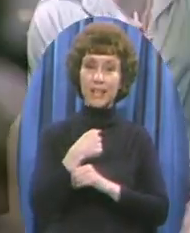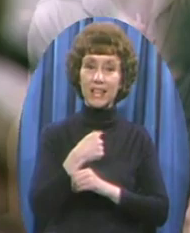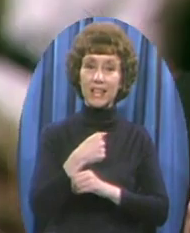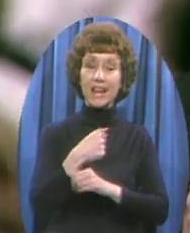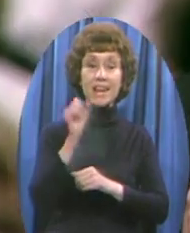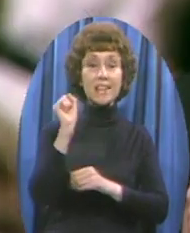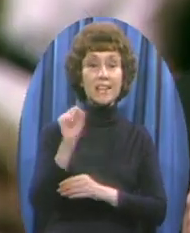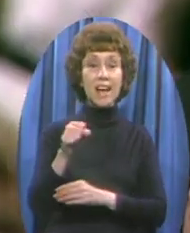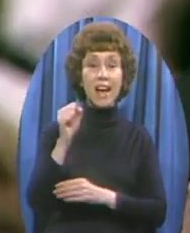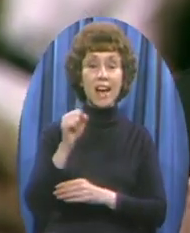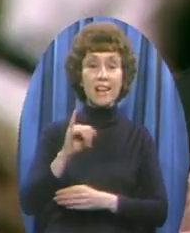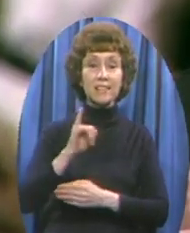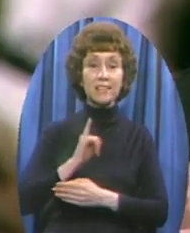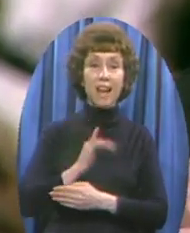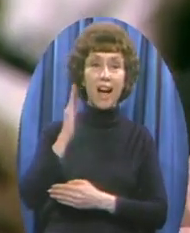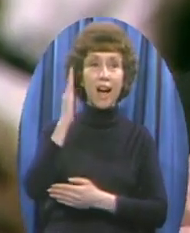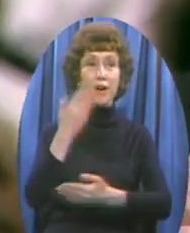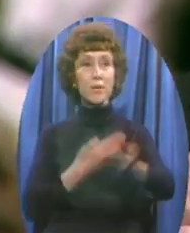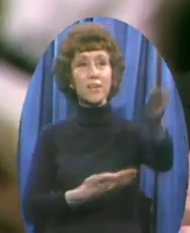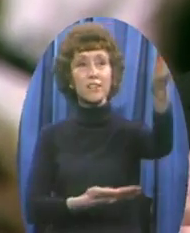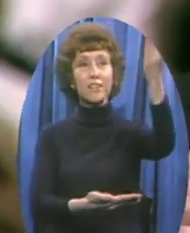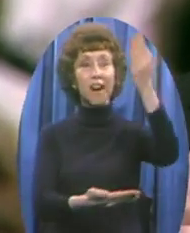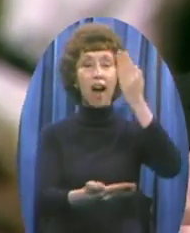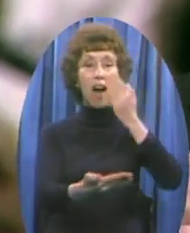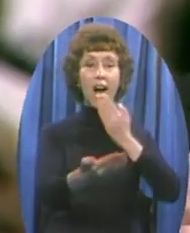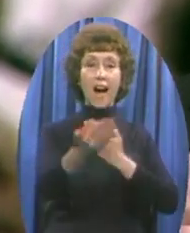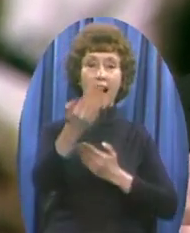back. Yes, I'll